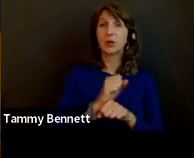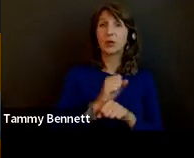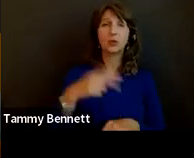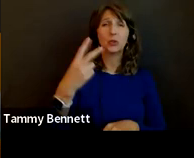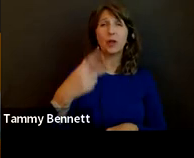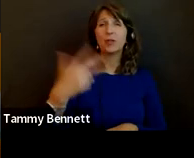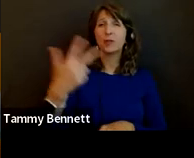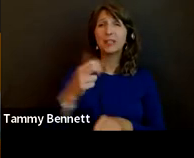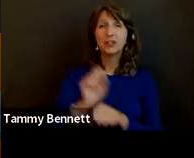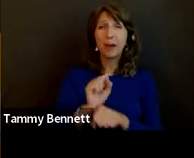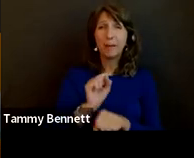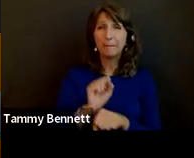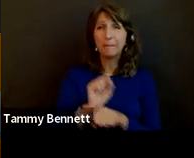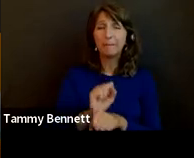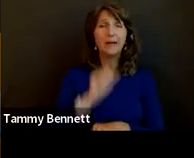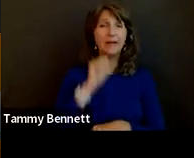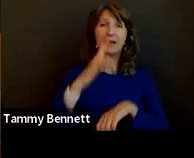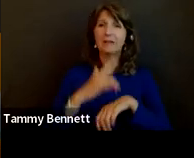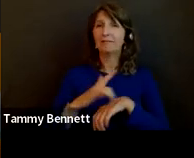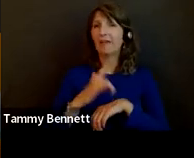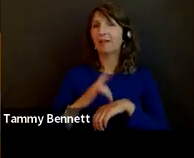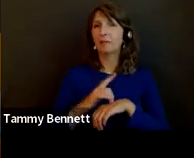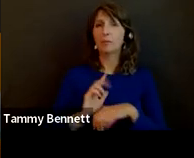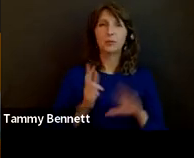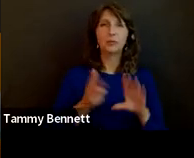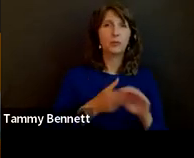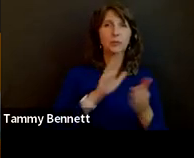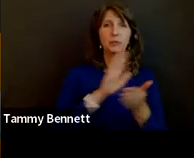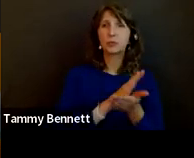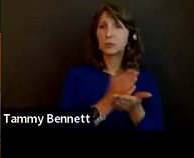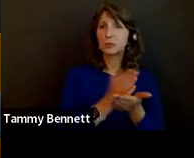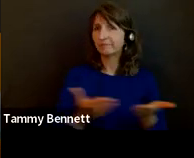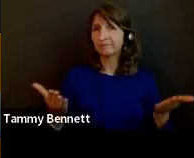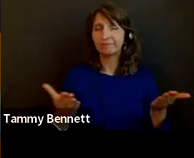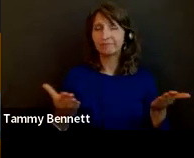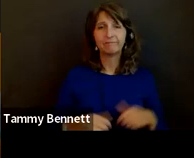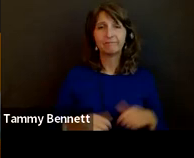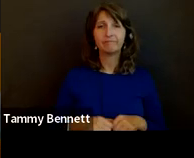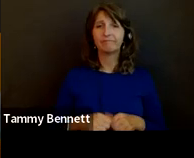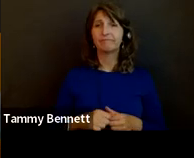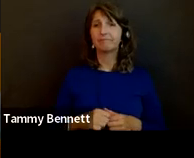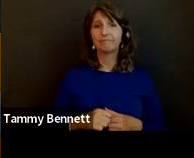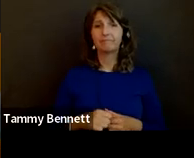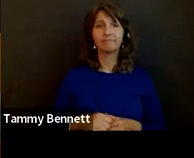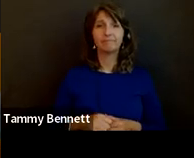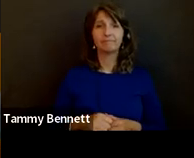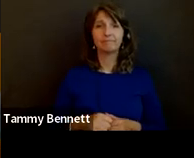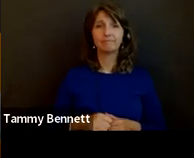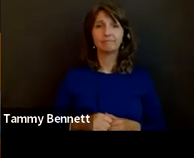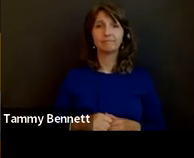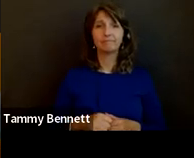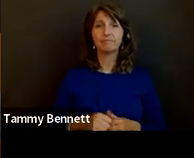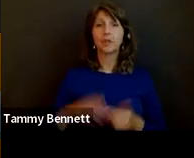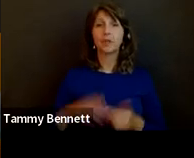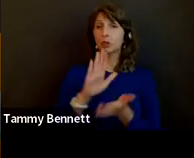that renders them unavailable to their students when they're in school. Schools that have less,